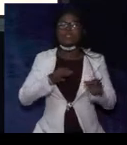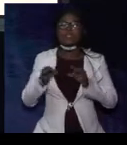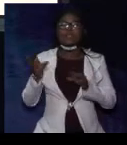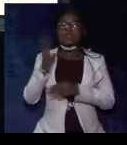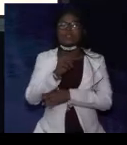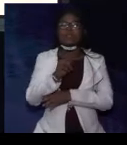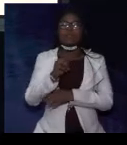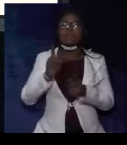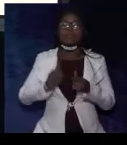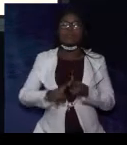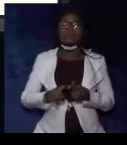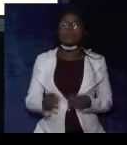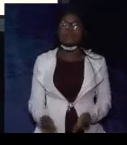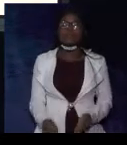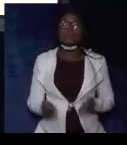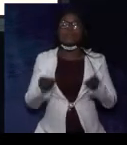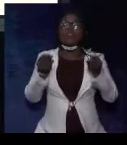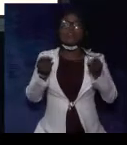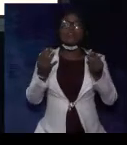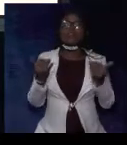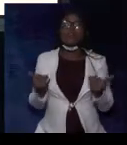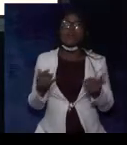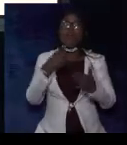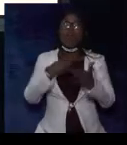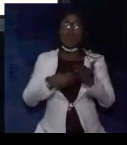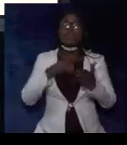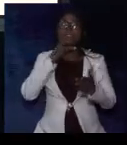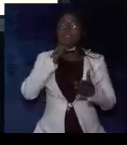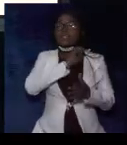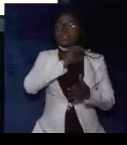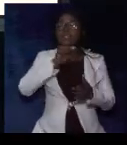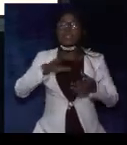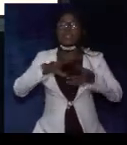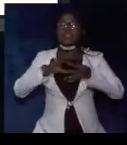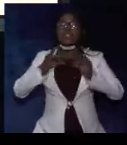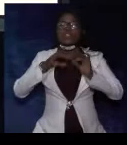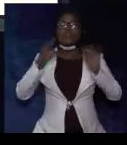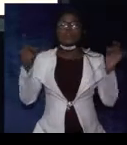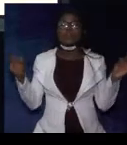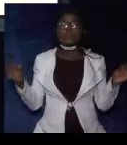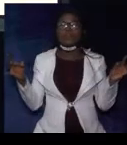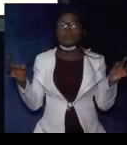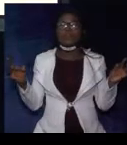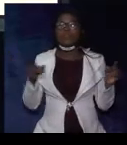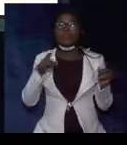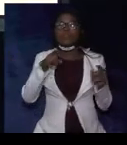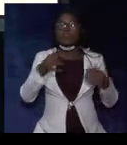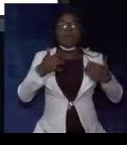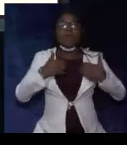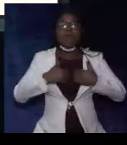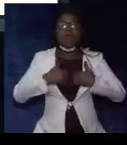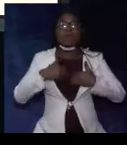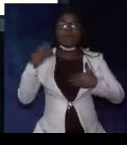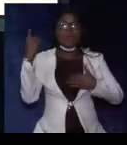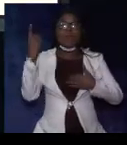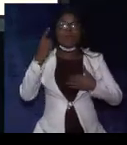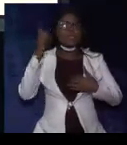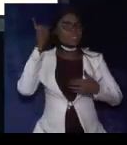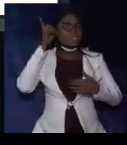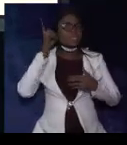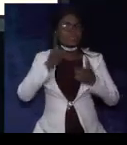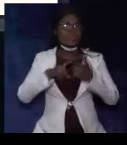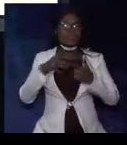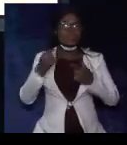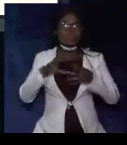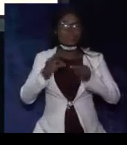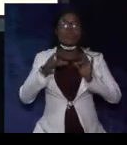Now, to the introduction. What is a story? You've always listened to